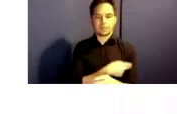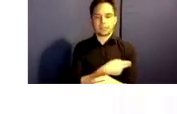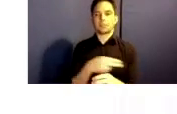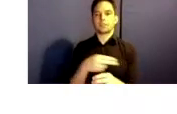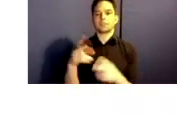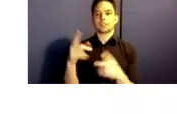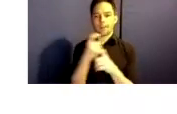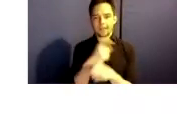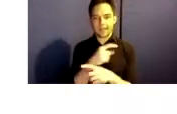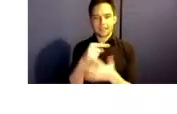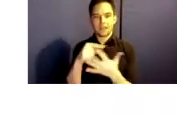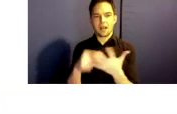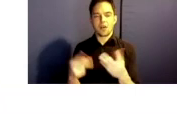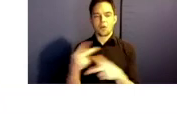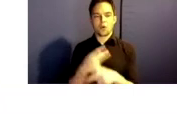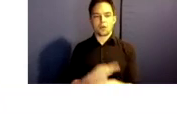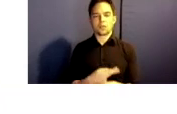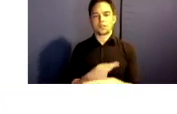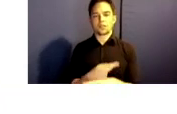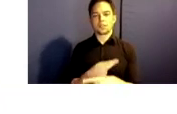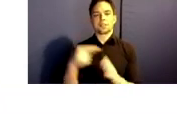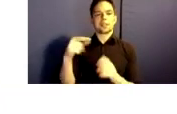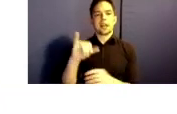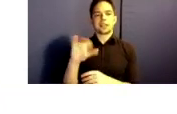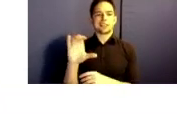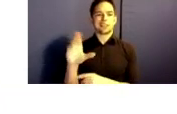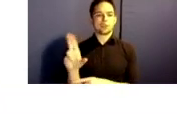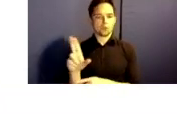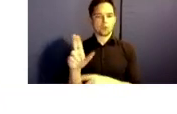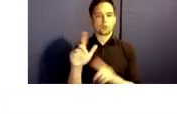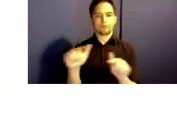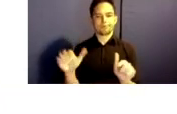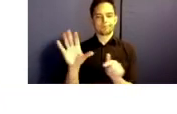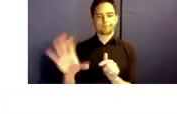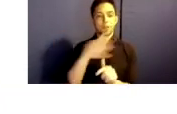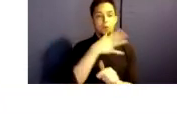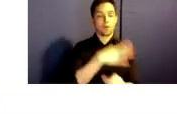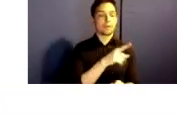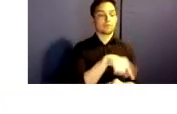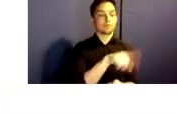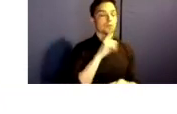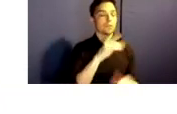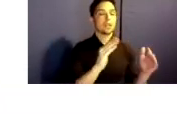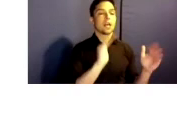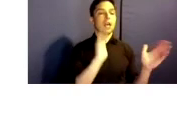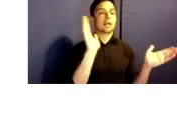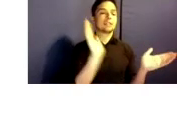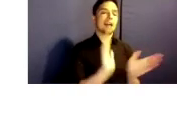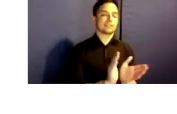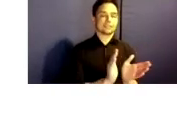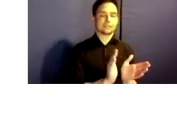particularly when it comes to intensive care. And women are really less